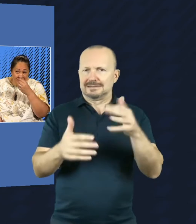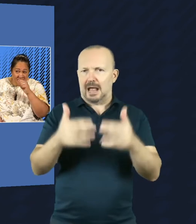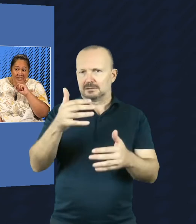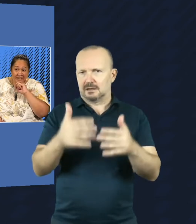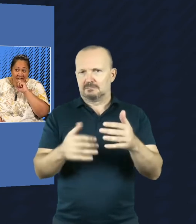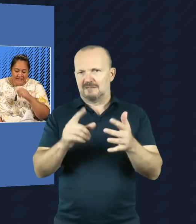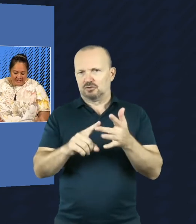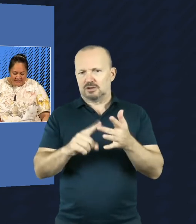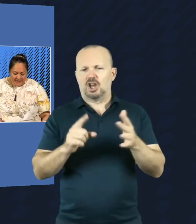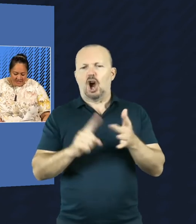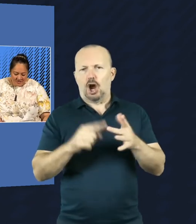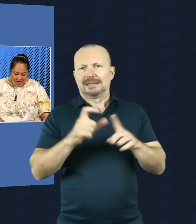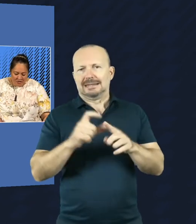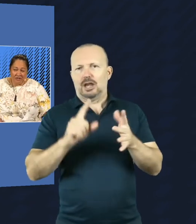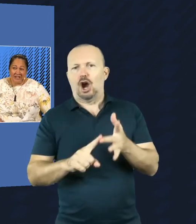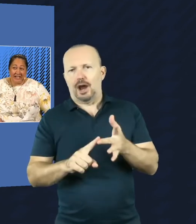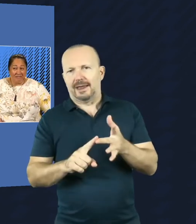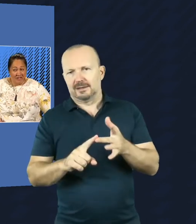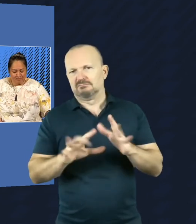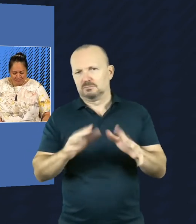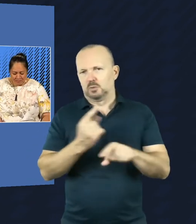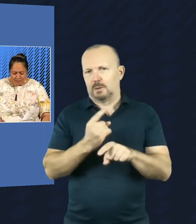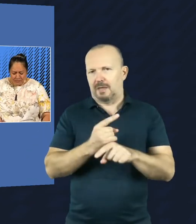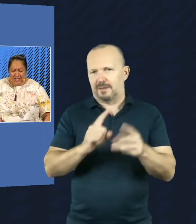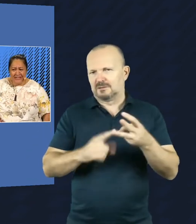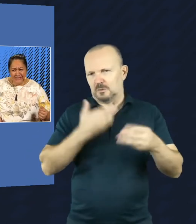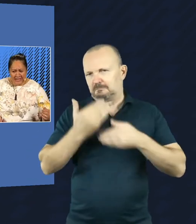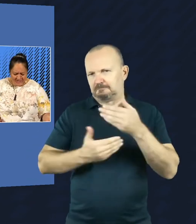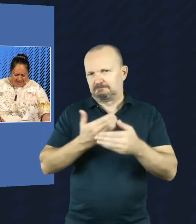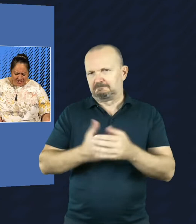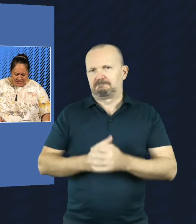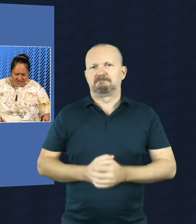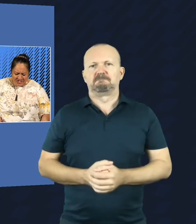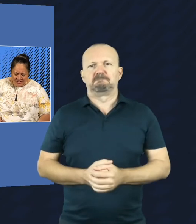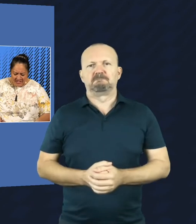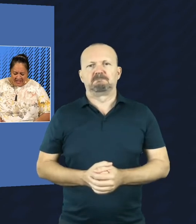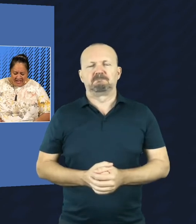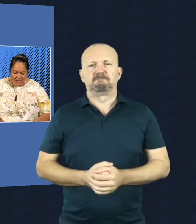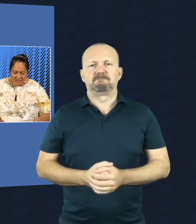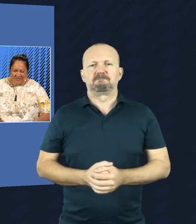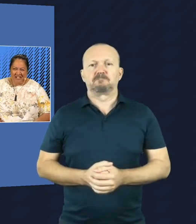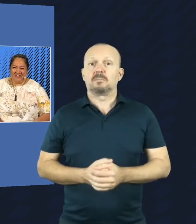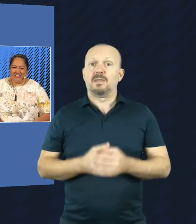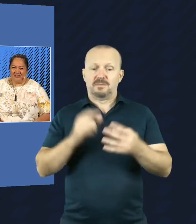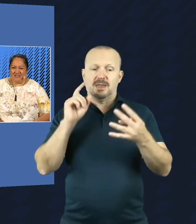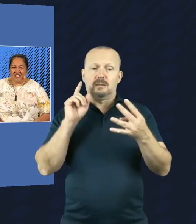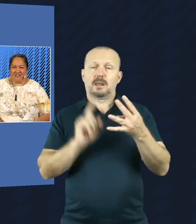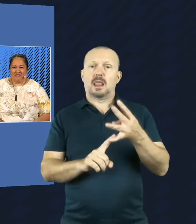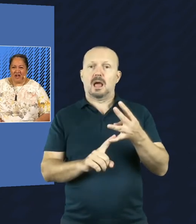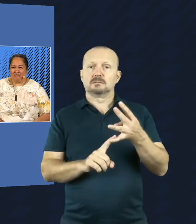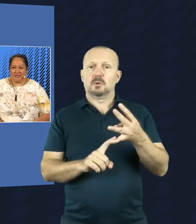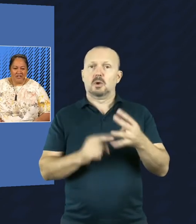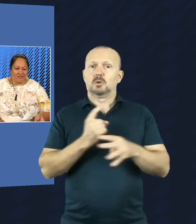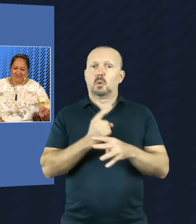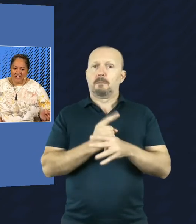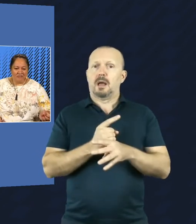you to the tikanga that are in this framework and where they came from. And then the last section is just the value that we've seen